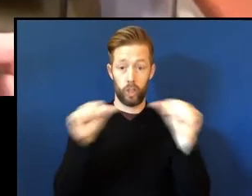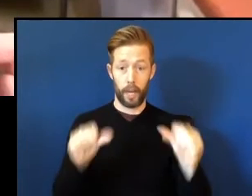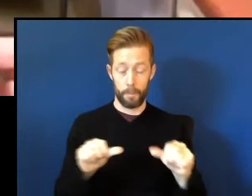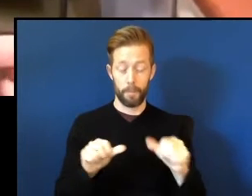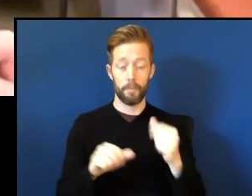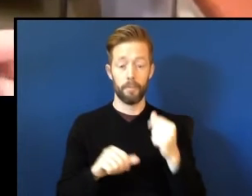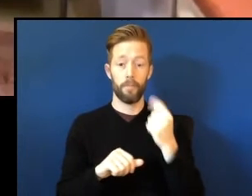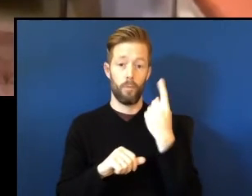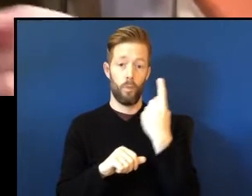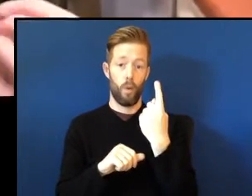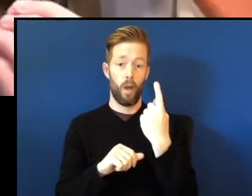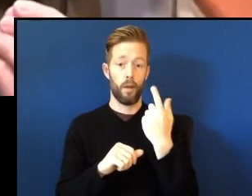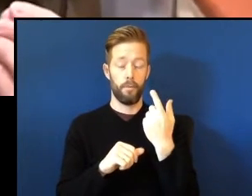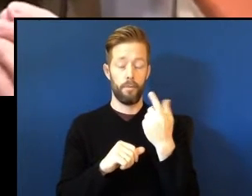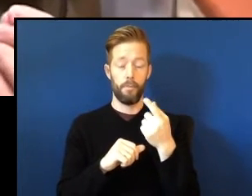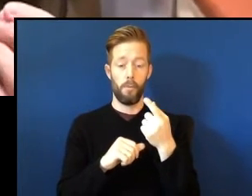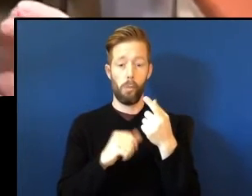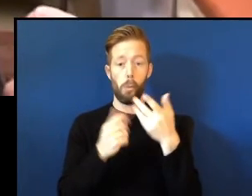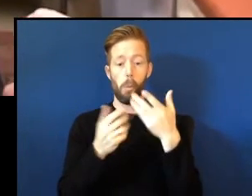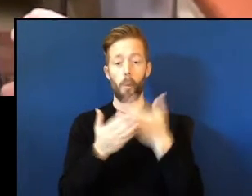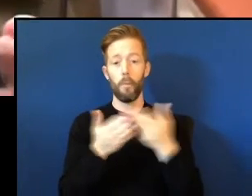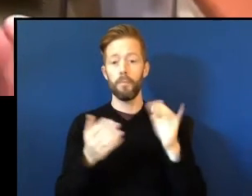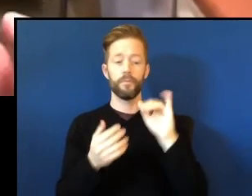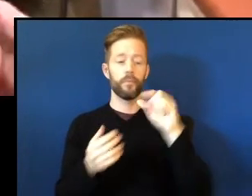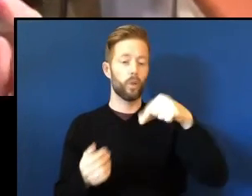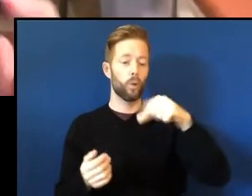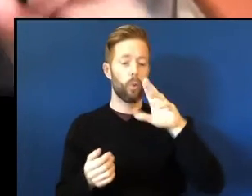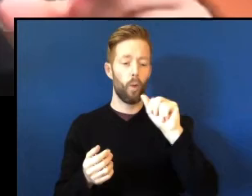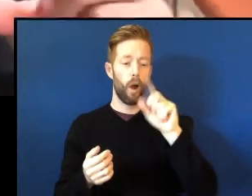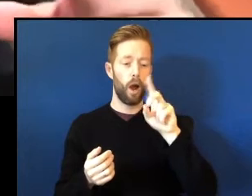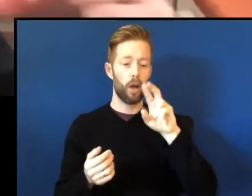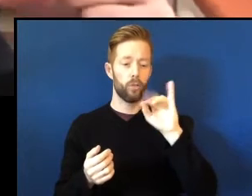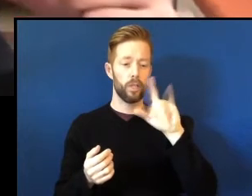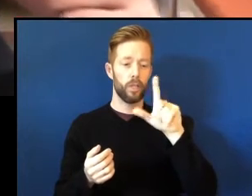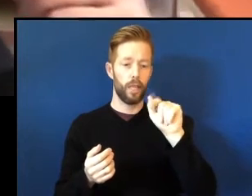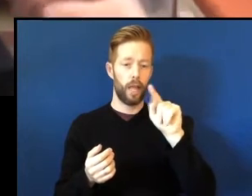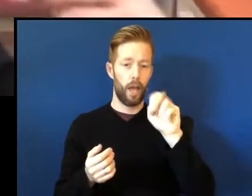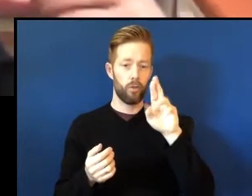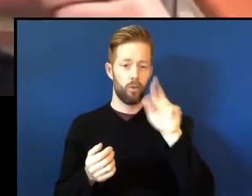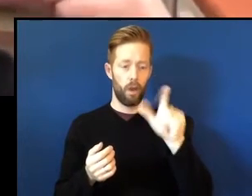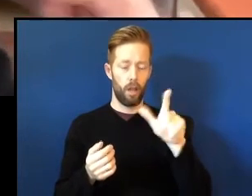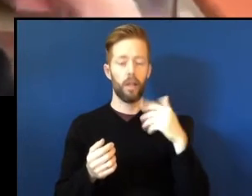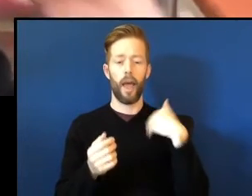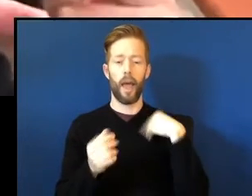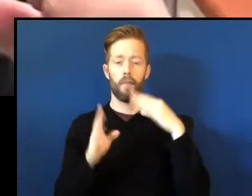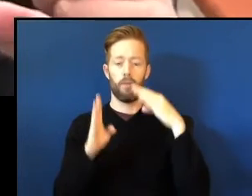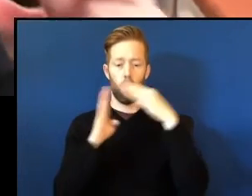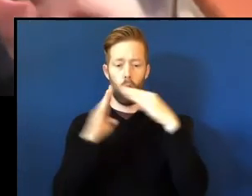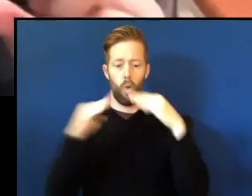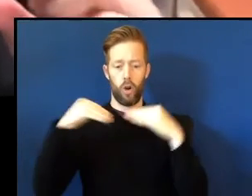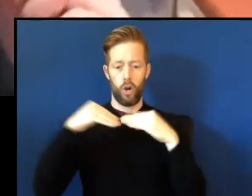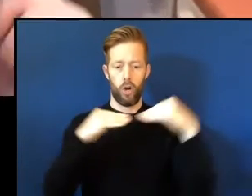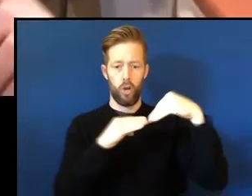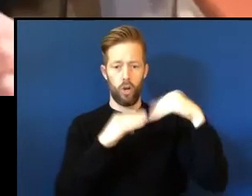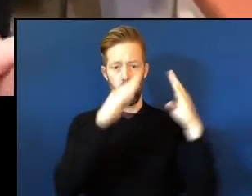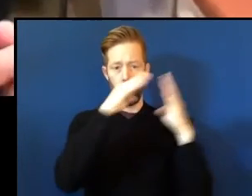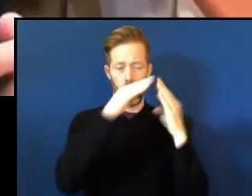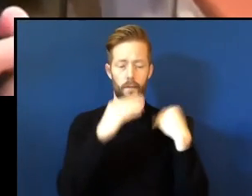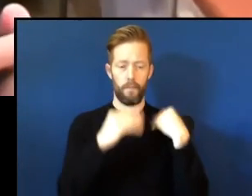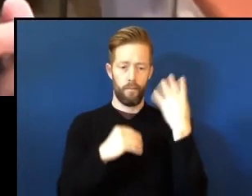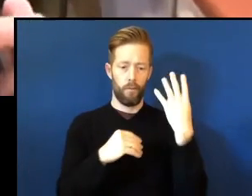key attributes of shapes like quadrilaterals are that they have corners, right? They have 4 corners and 4